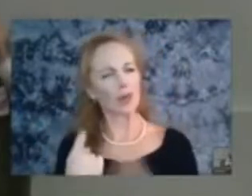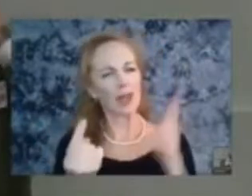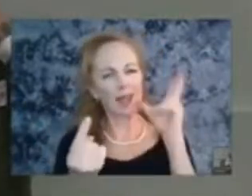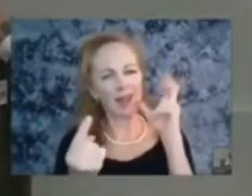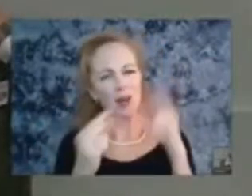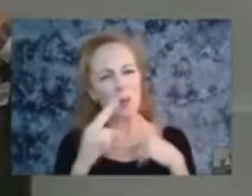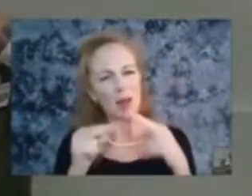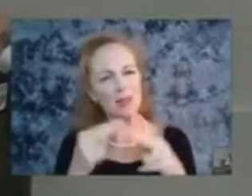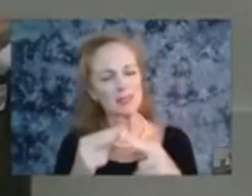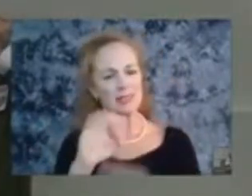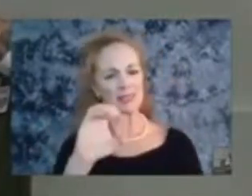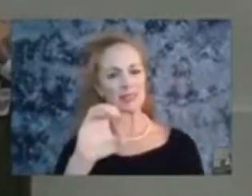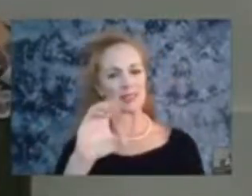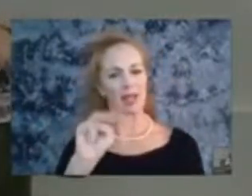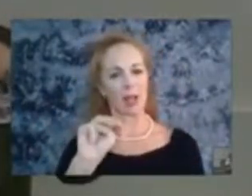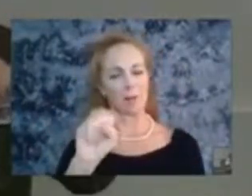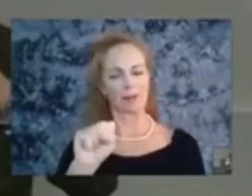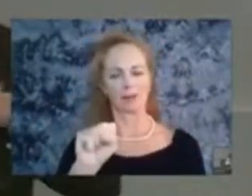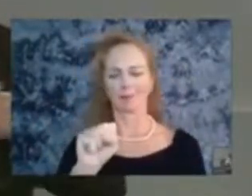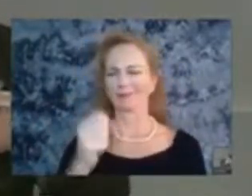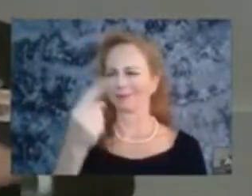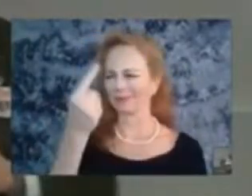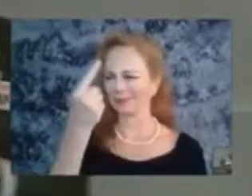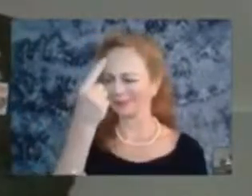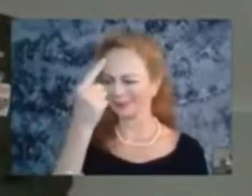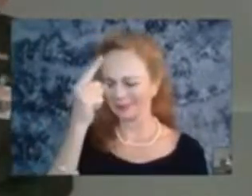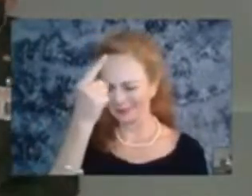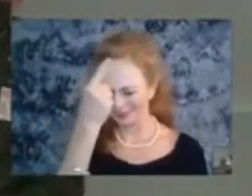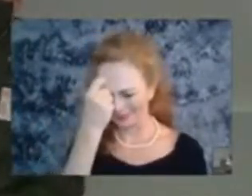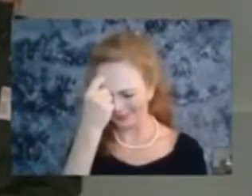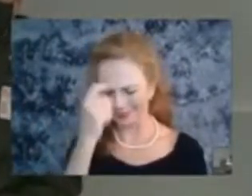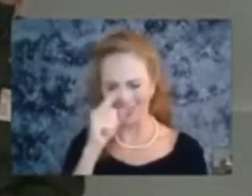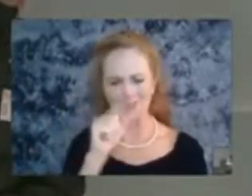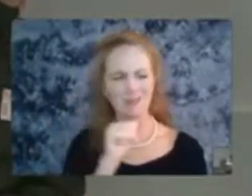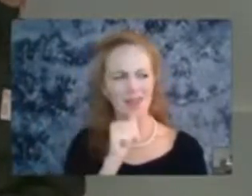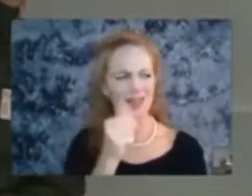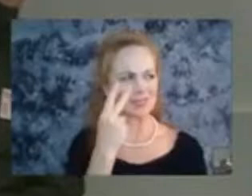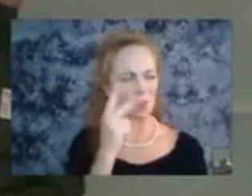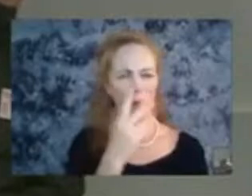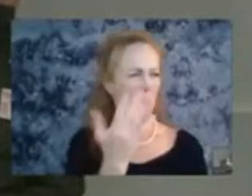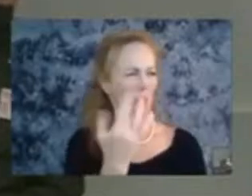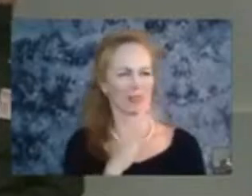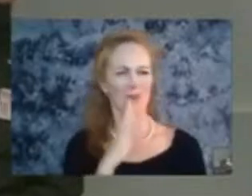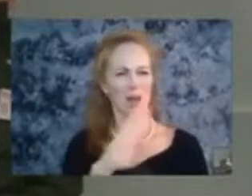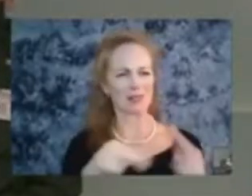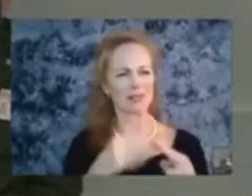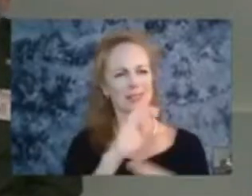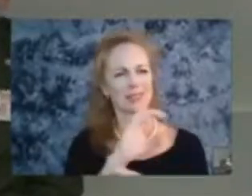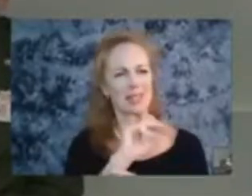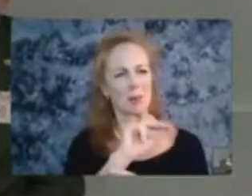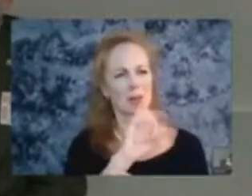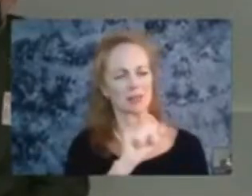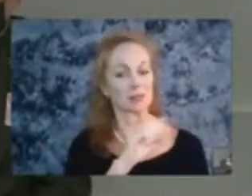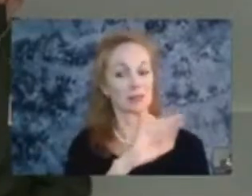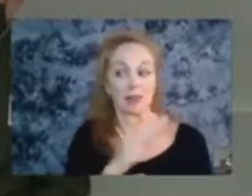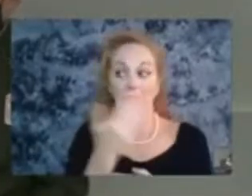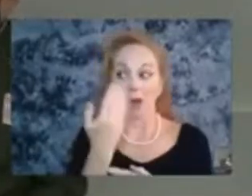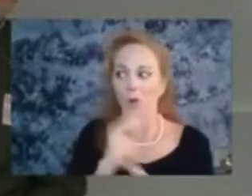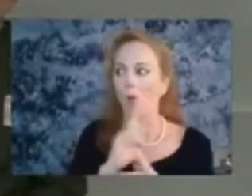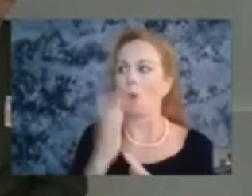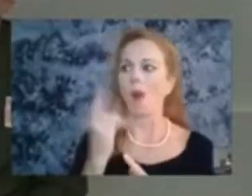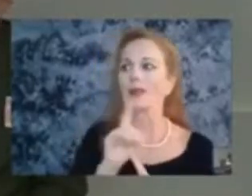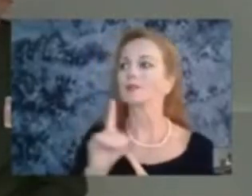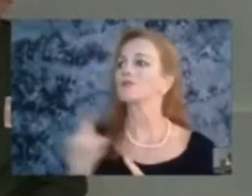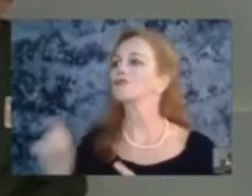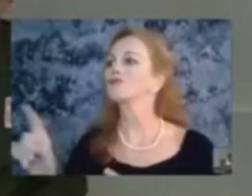perplexing to me. I haven't heard them go to our surrounding counties and ask them those same questions. So I'm not sure the purpose of that,